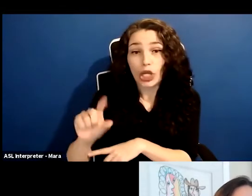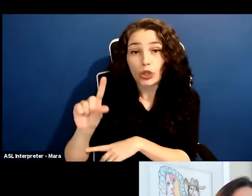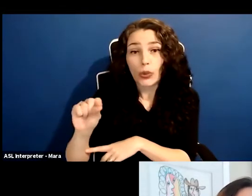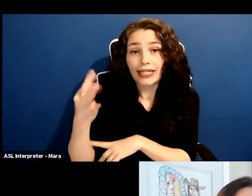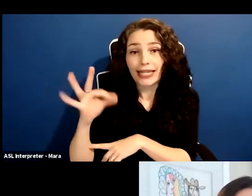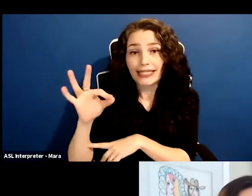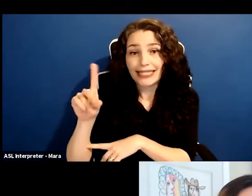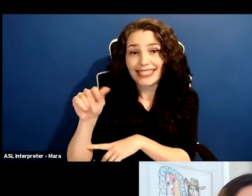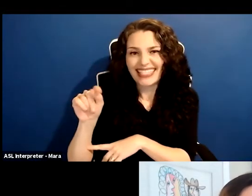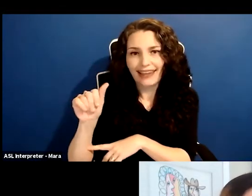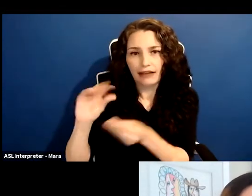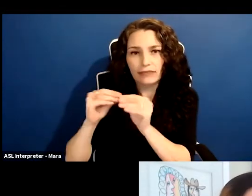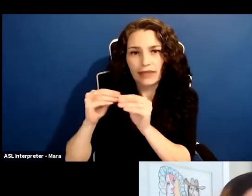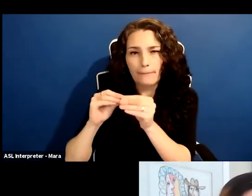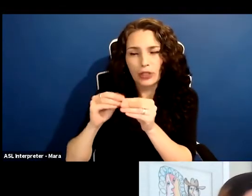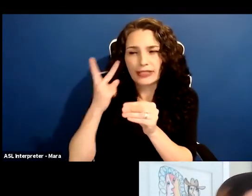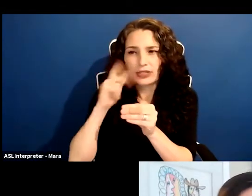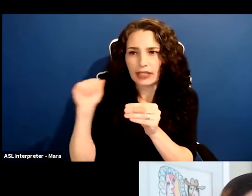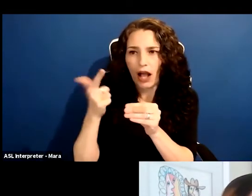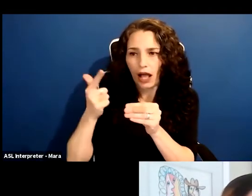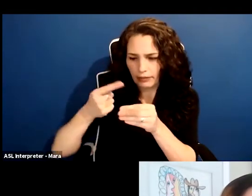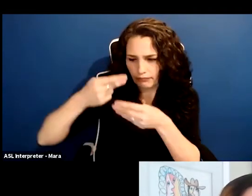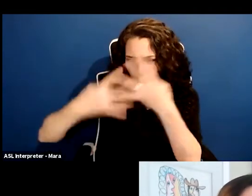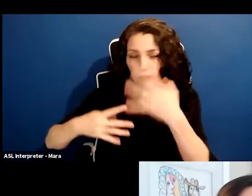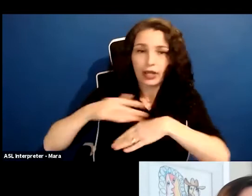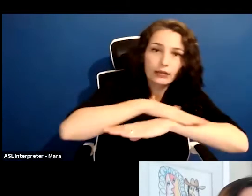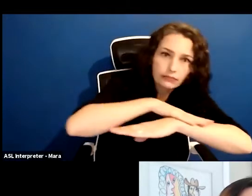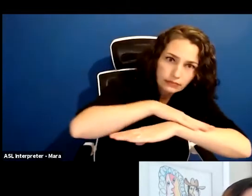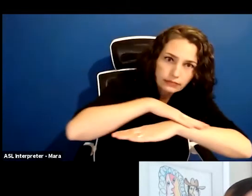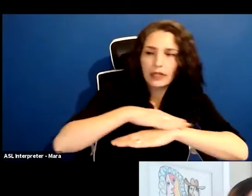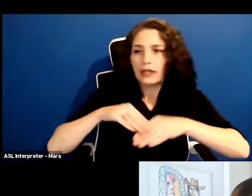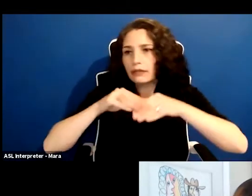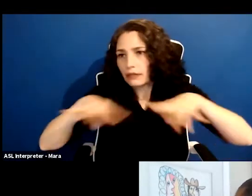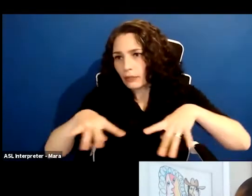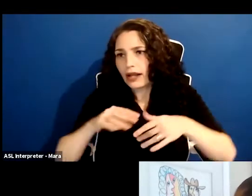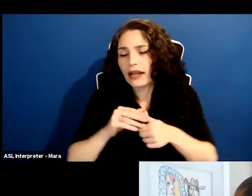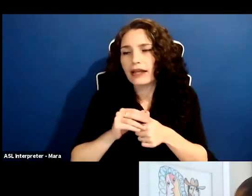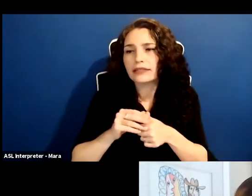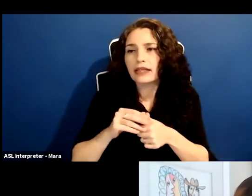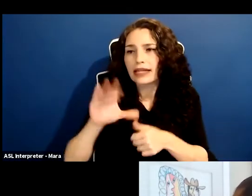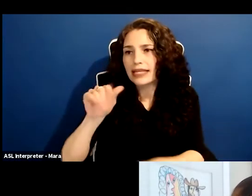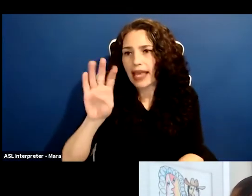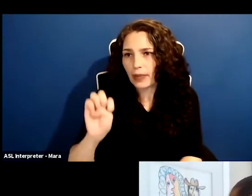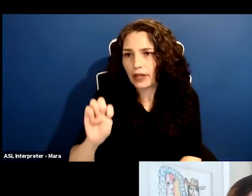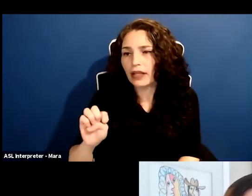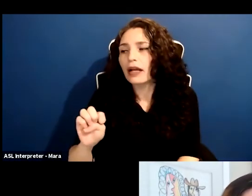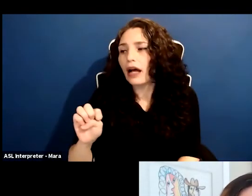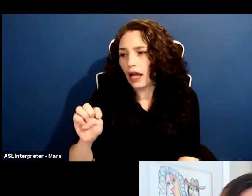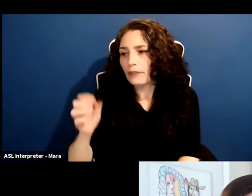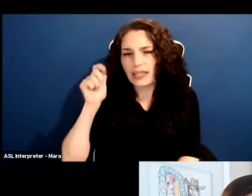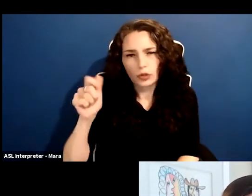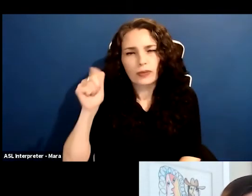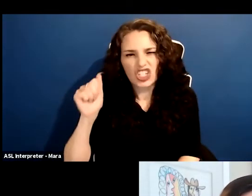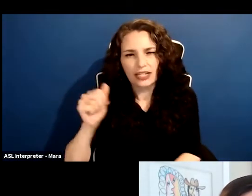up, considering all the platforms, so broadcast, cable, and SVOD, which is subscription video on demand, when you roll it